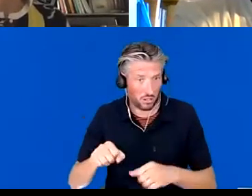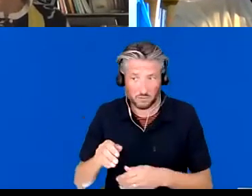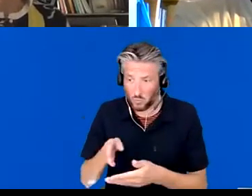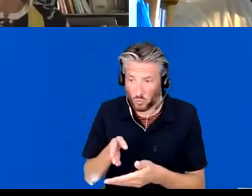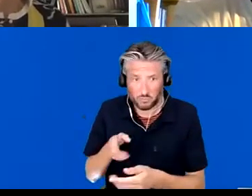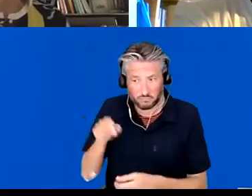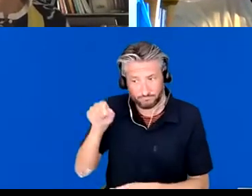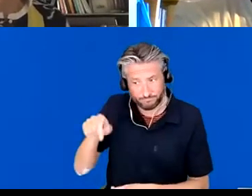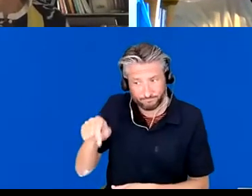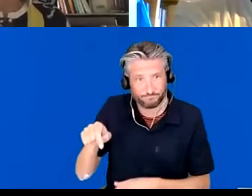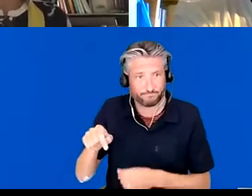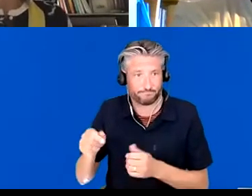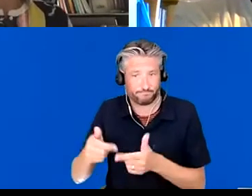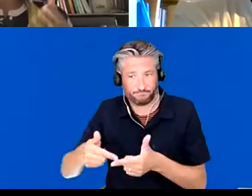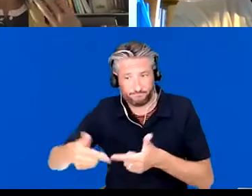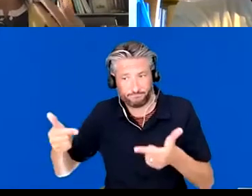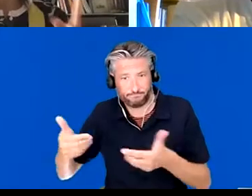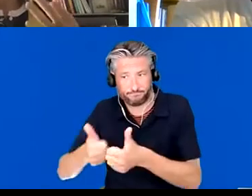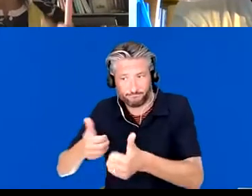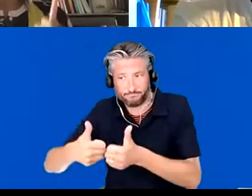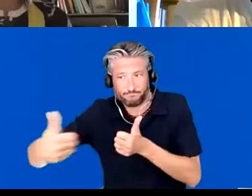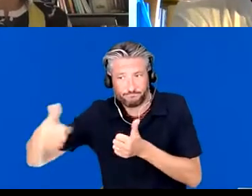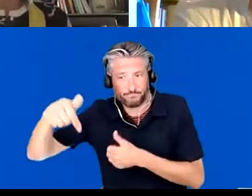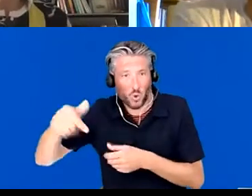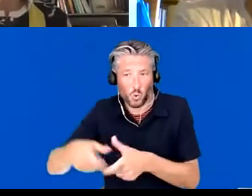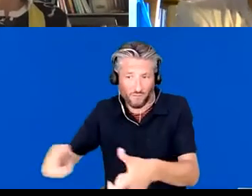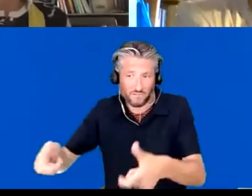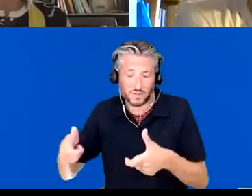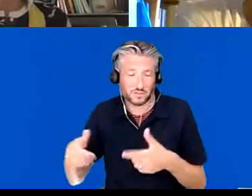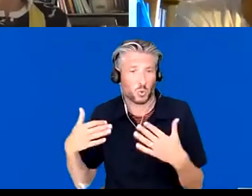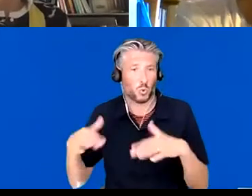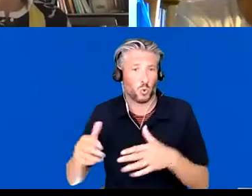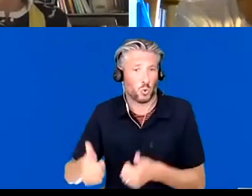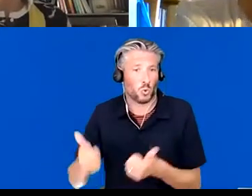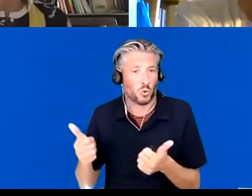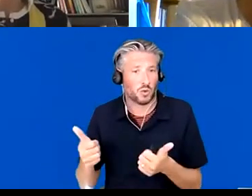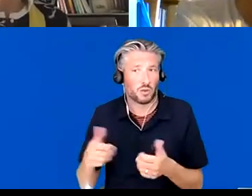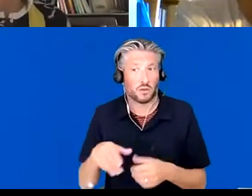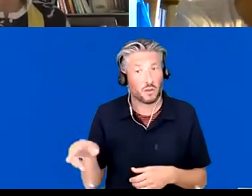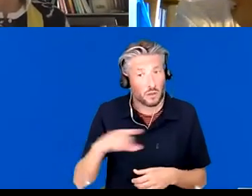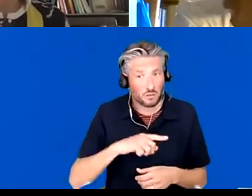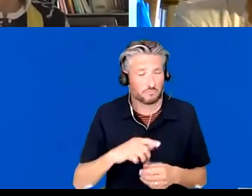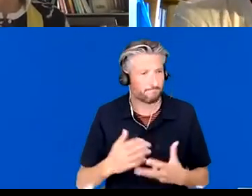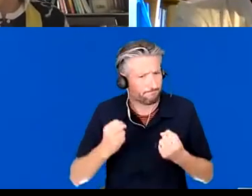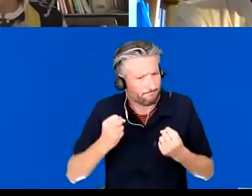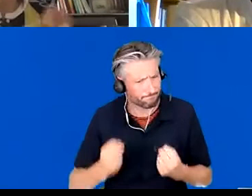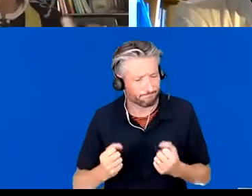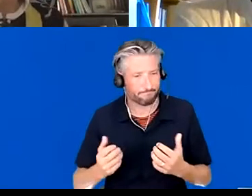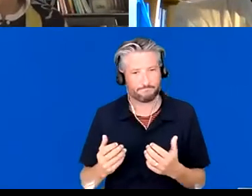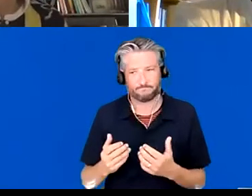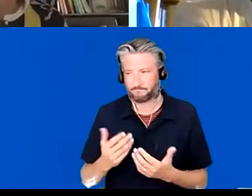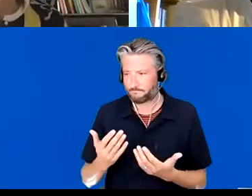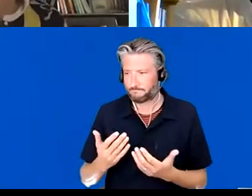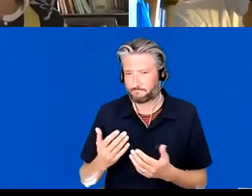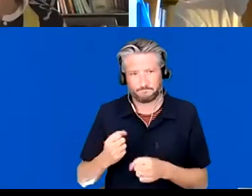is facing. And I think let's just be very courageous and address these issues and make the most of it. And then we can